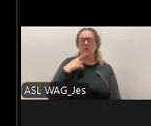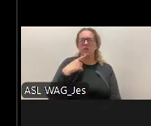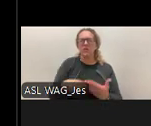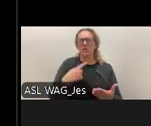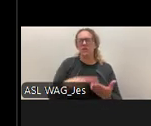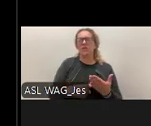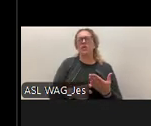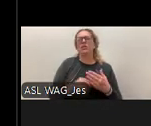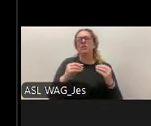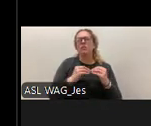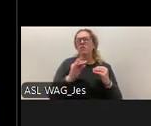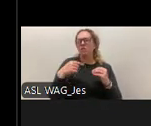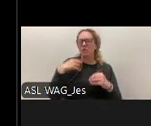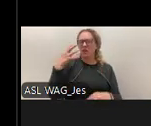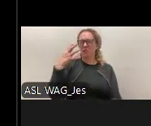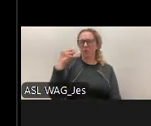go?